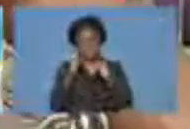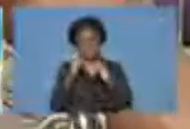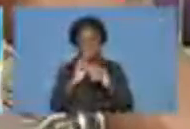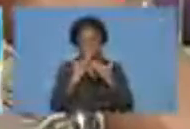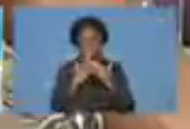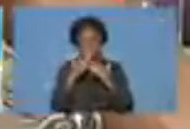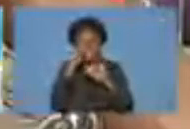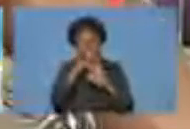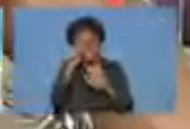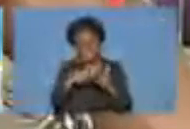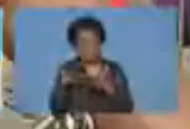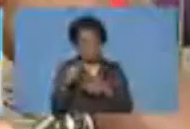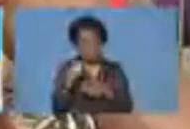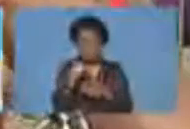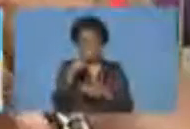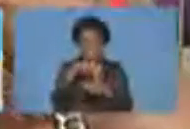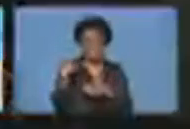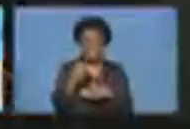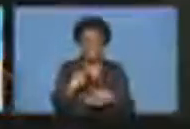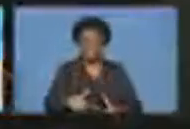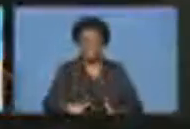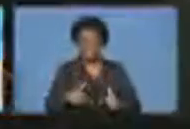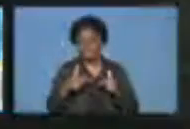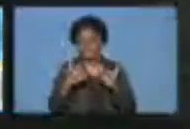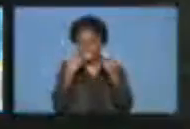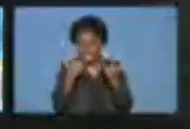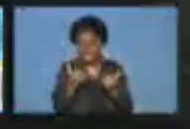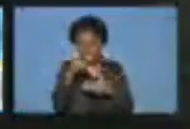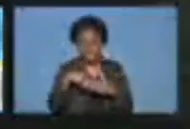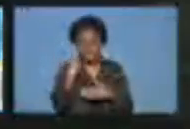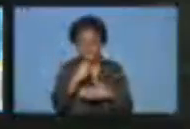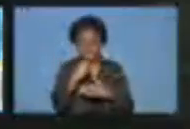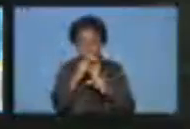into our life and where we are. A matter of fact, we are now in our building